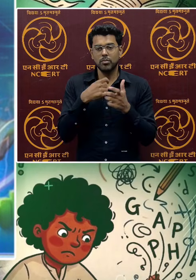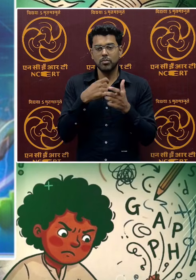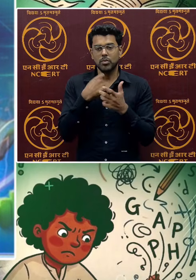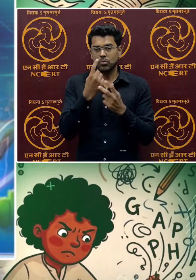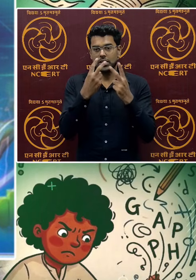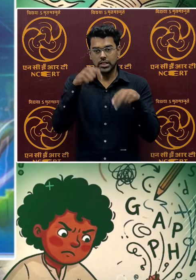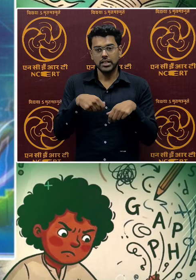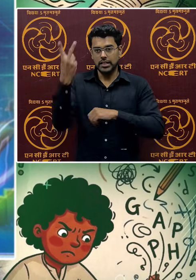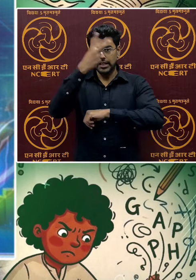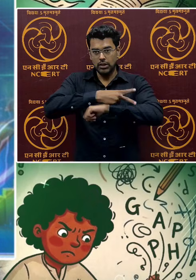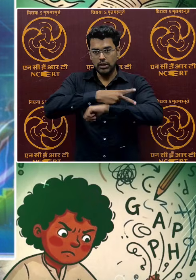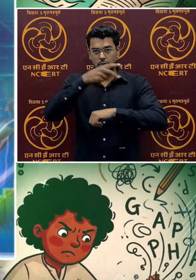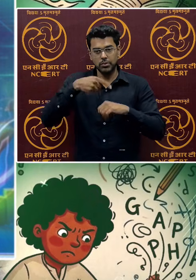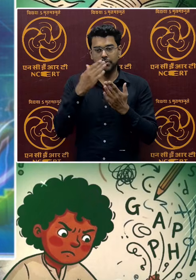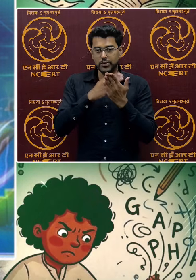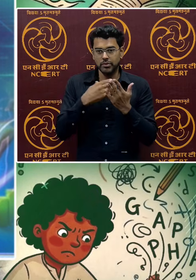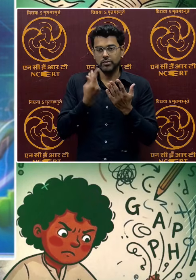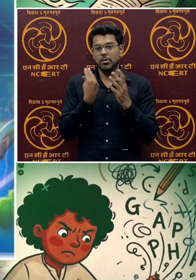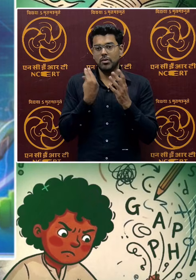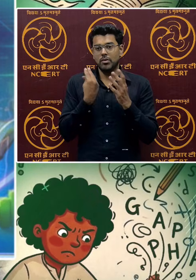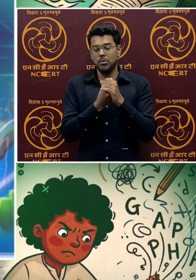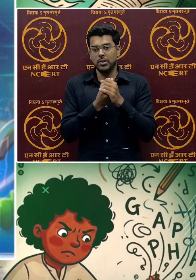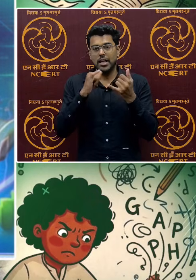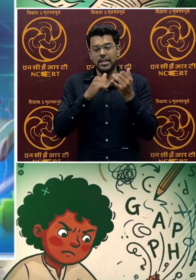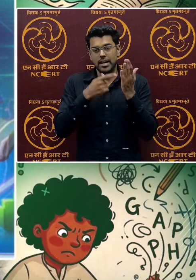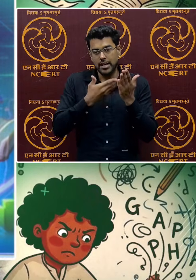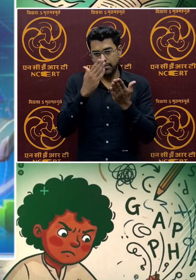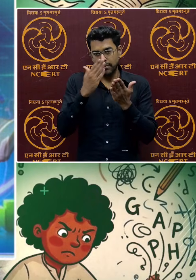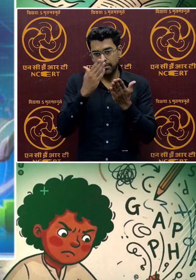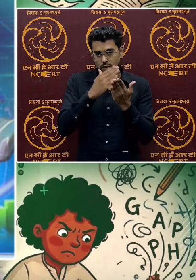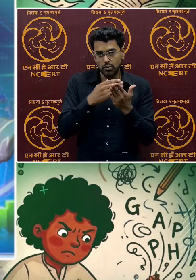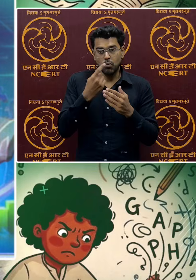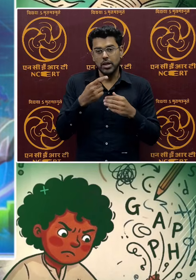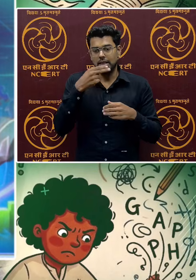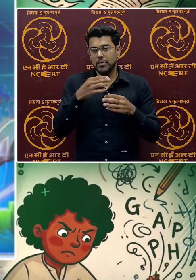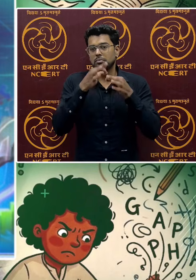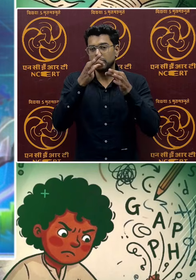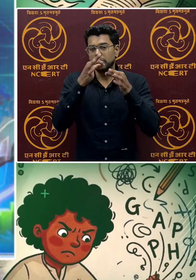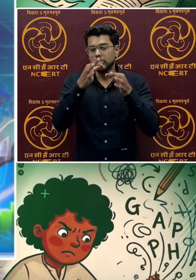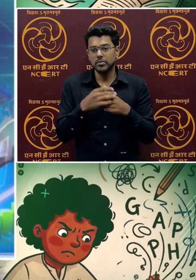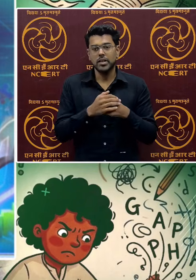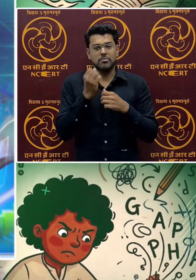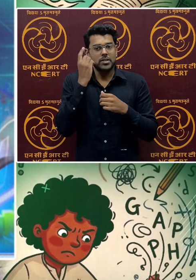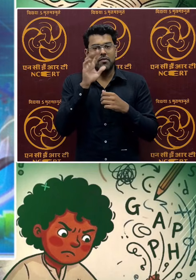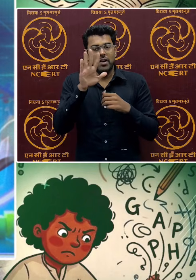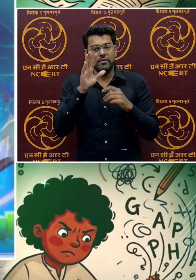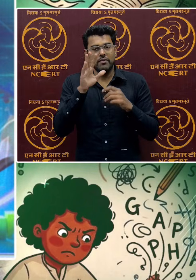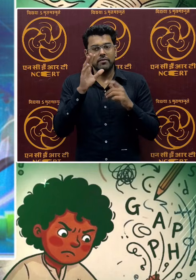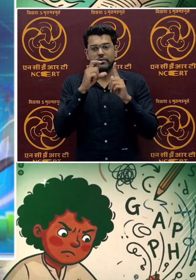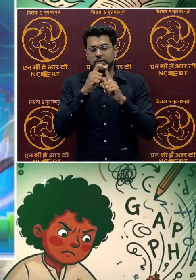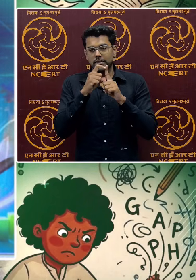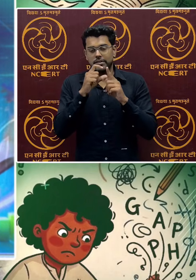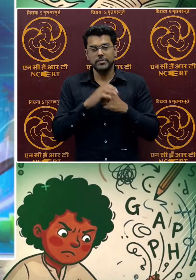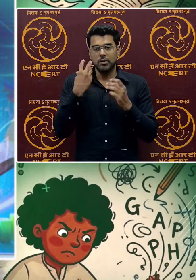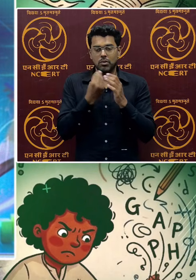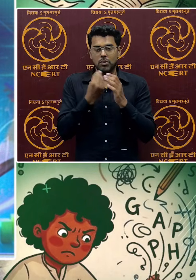it was our day 2 session under our umbrella training program, which is Beyond Labels, Understanding 5Ds. Today, we talked about